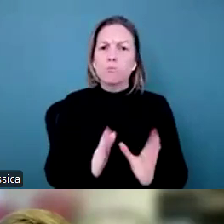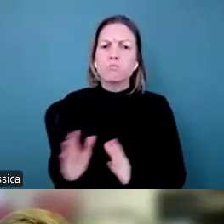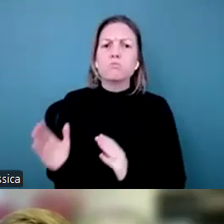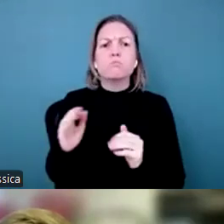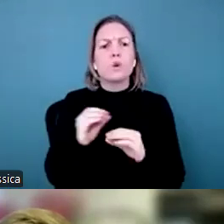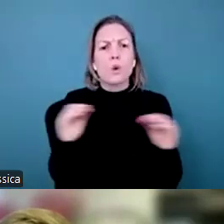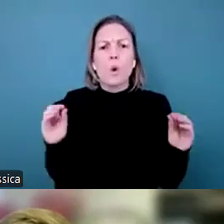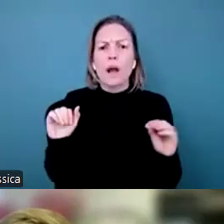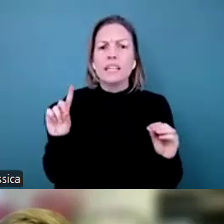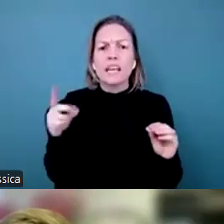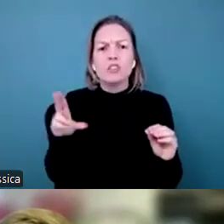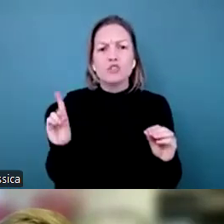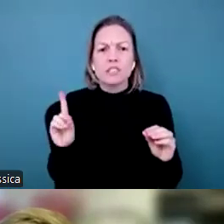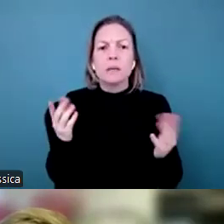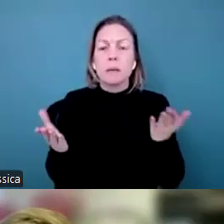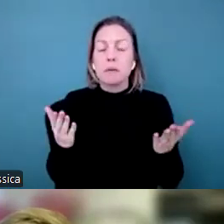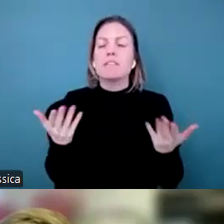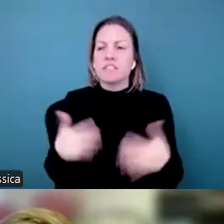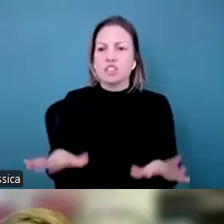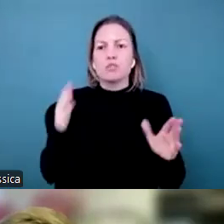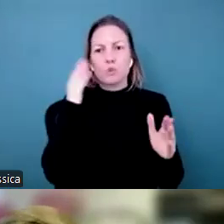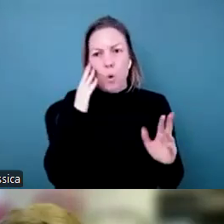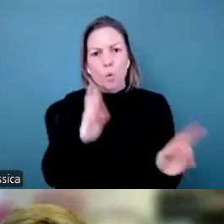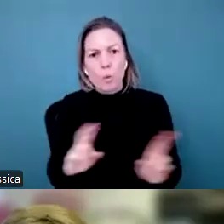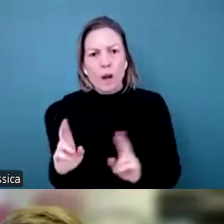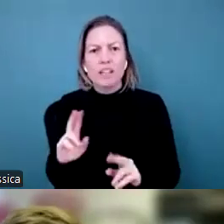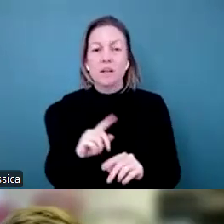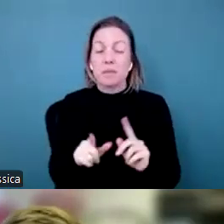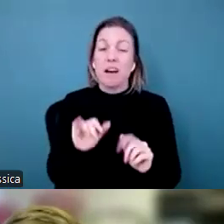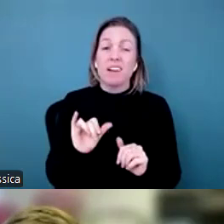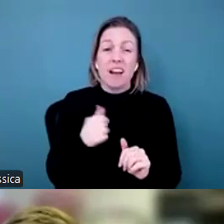may be a little more prepared. But, I've learned that,